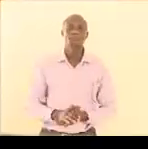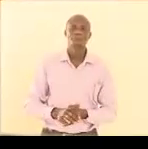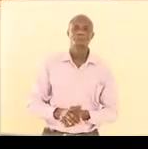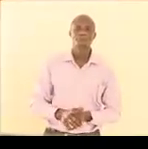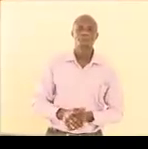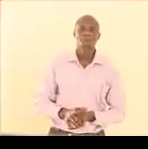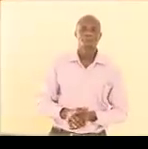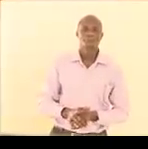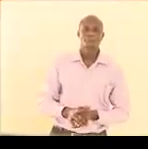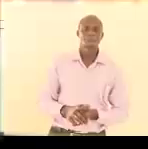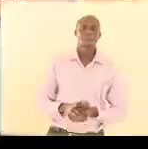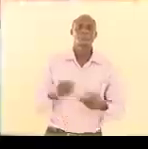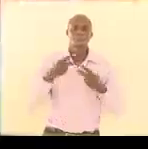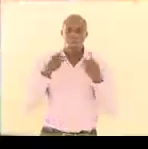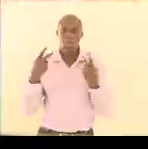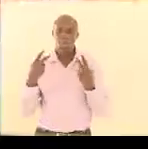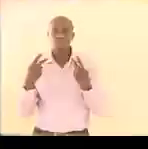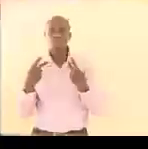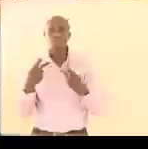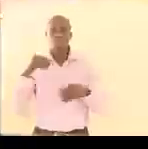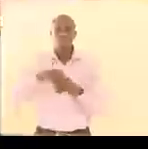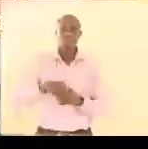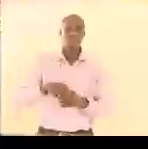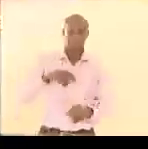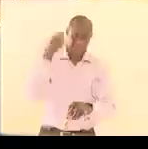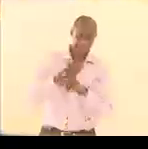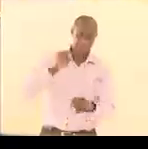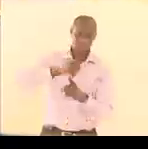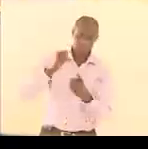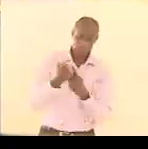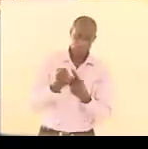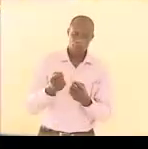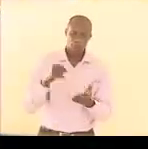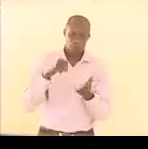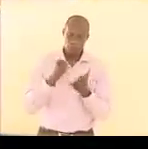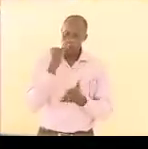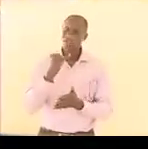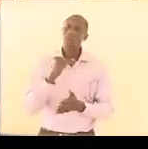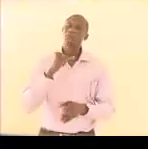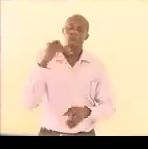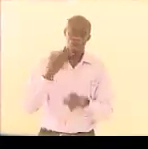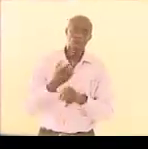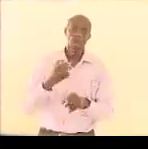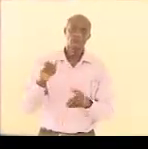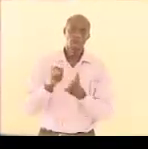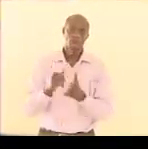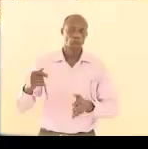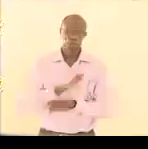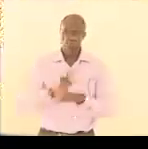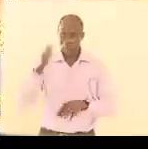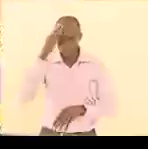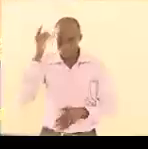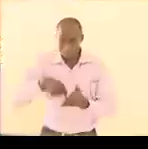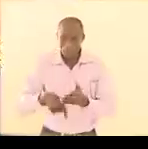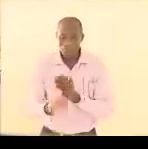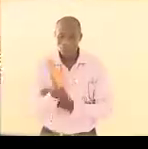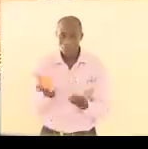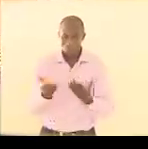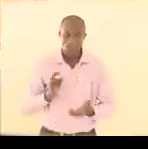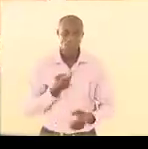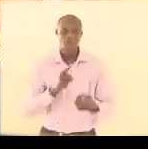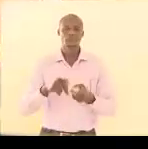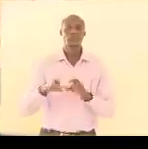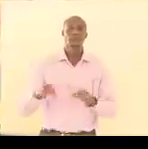Nigeria? Well, Father, in a difficult circumstances, I don't think that it is difficult that we don't know what God wants us to